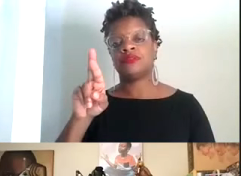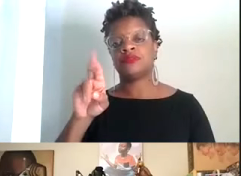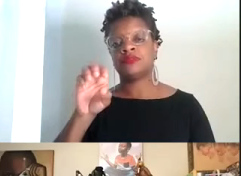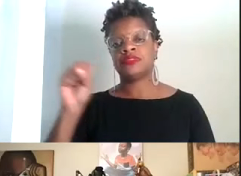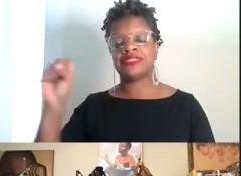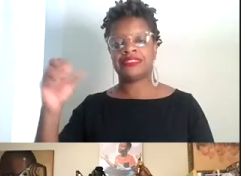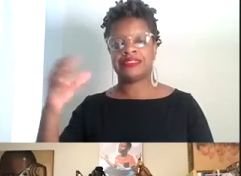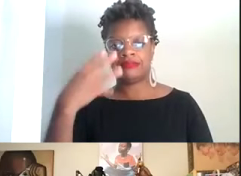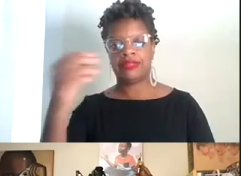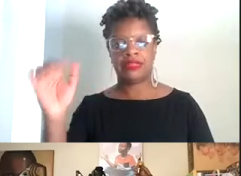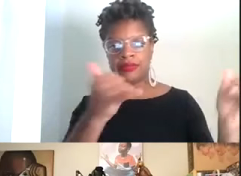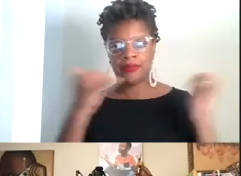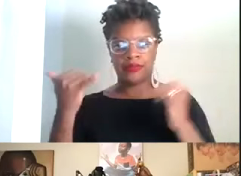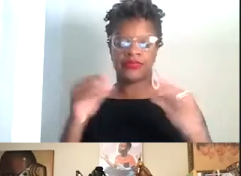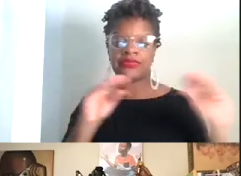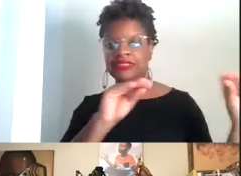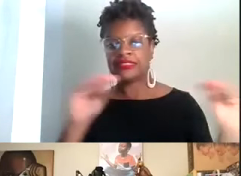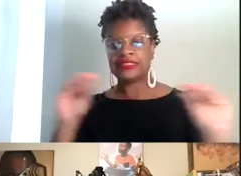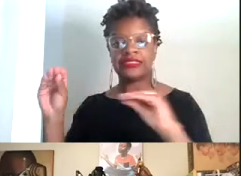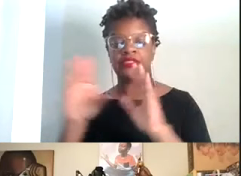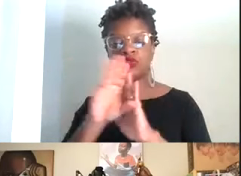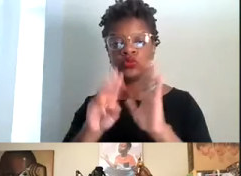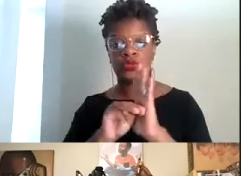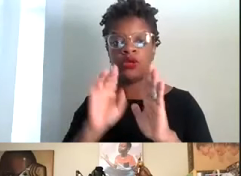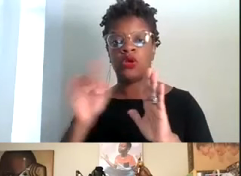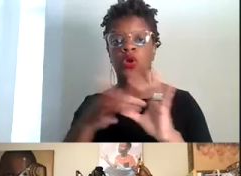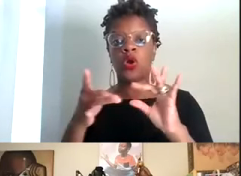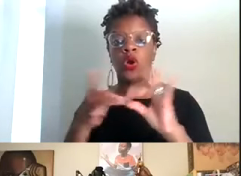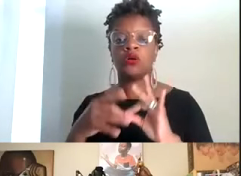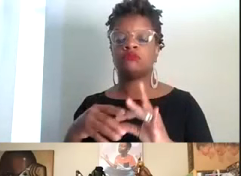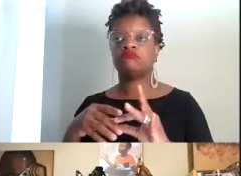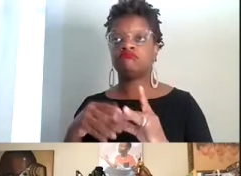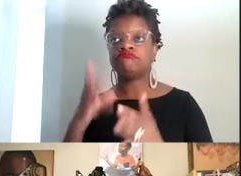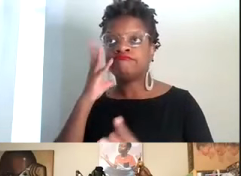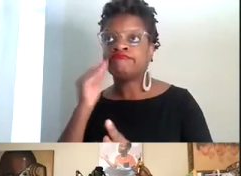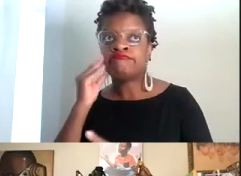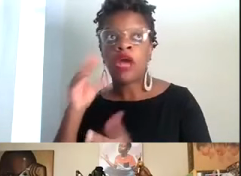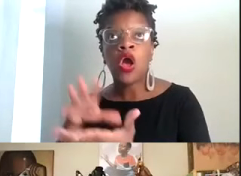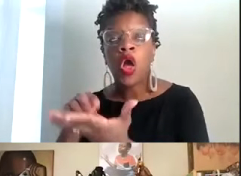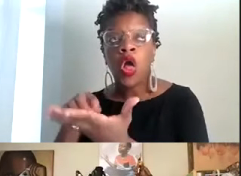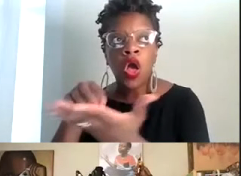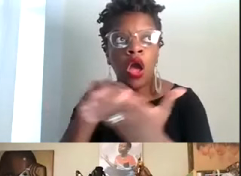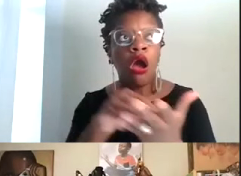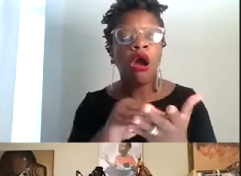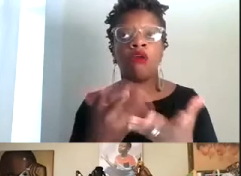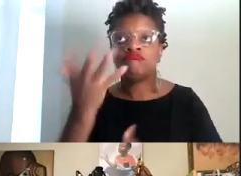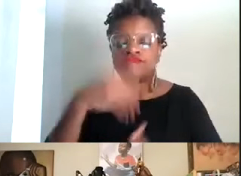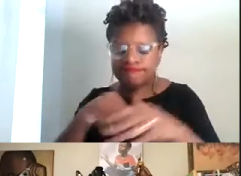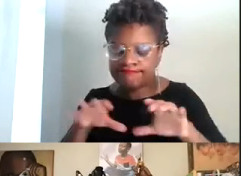in curricular and instructional practice, and experiential learning experiences.